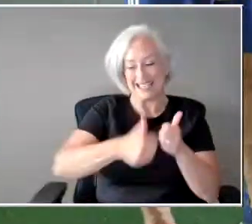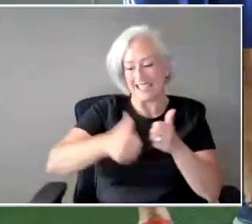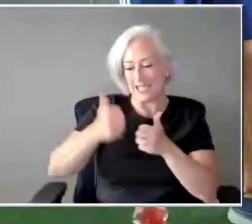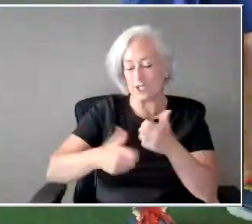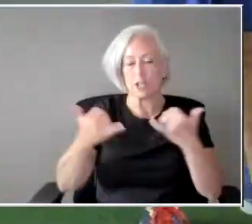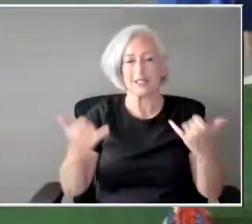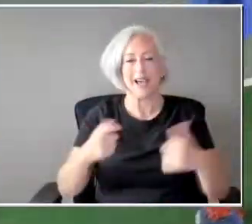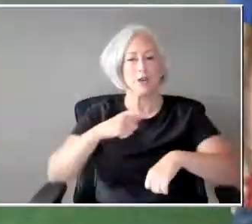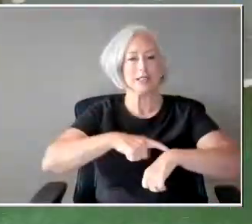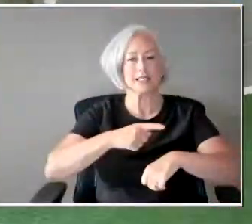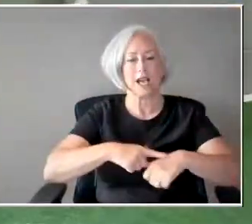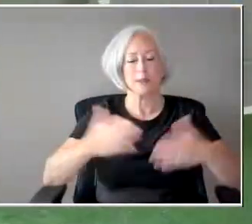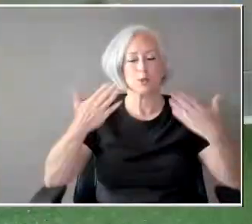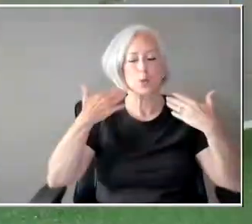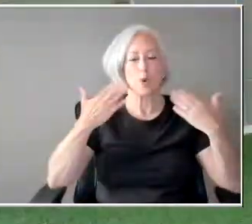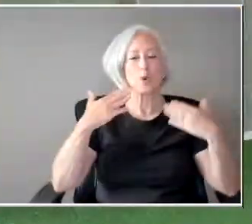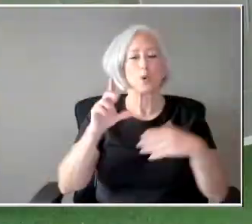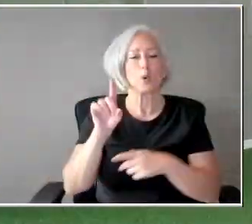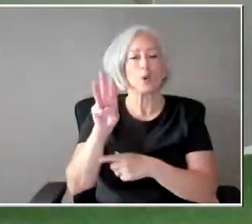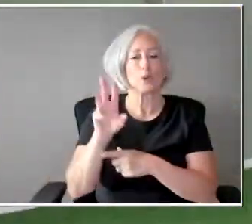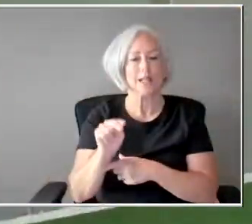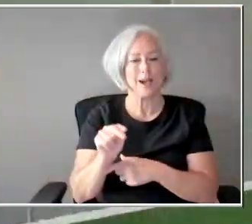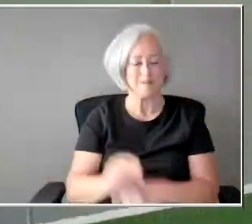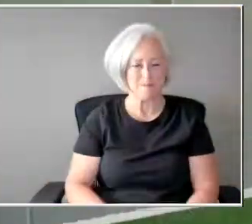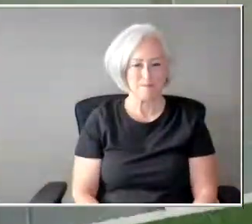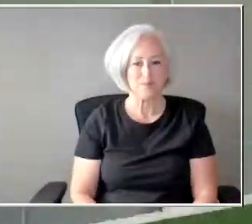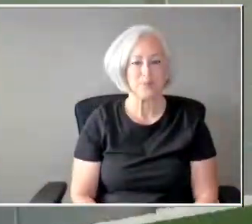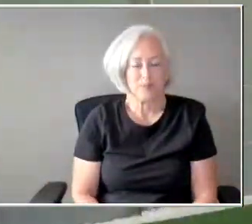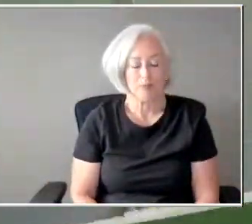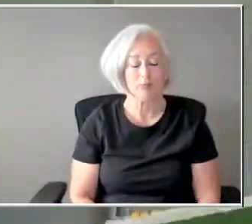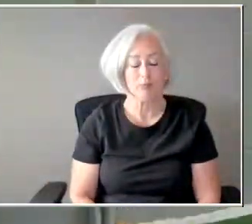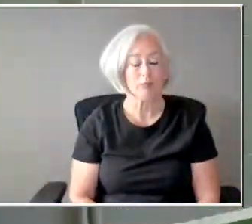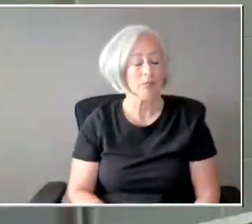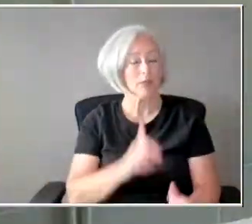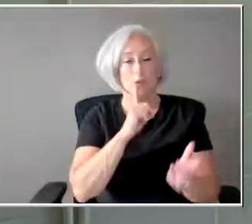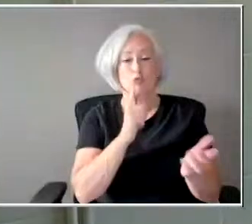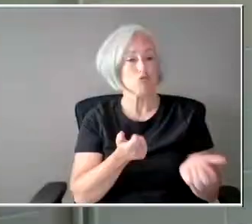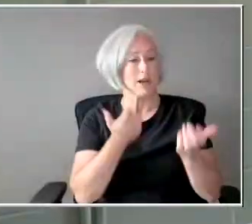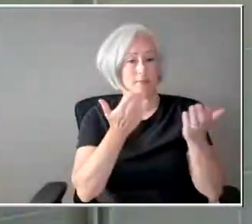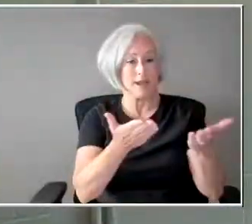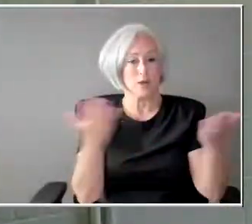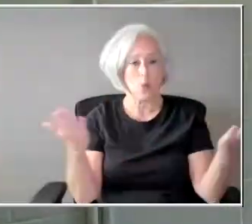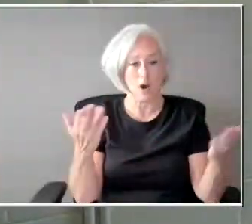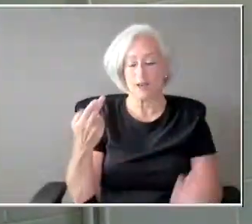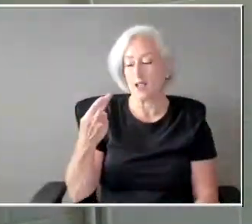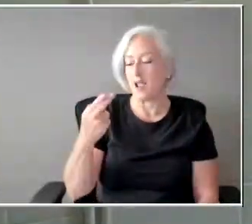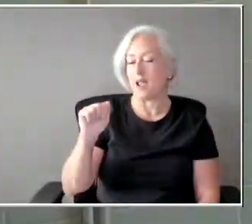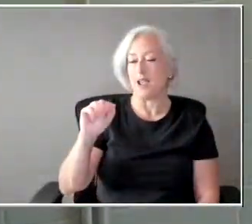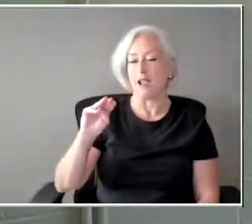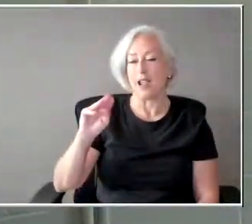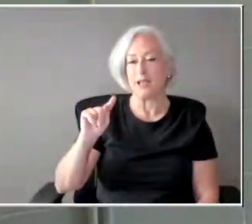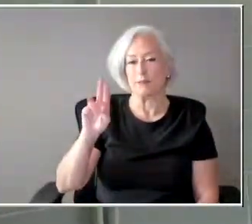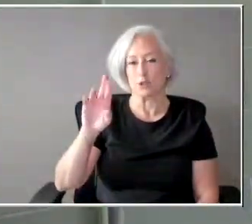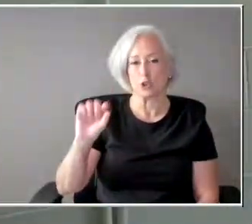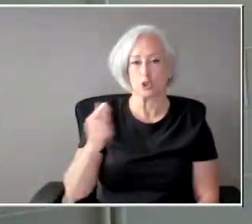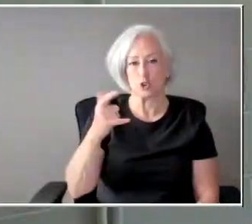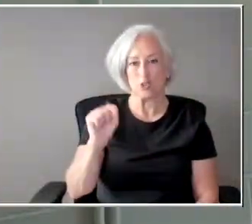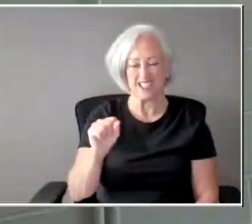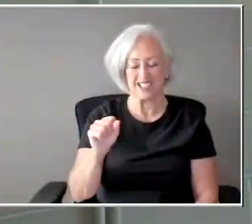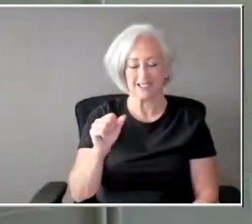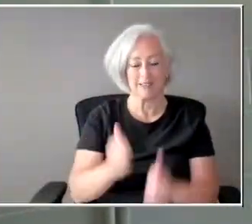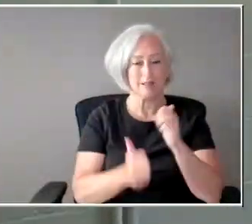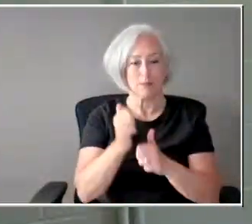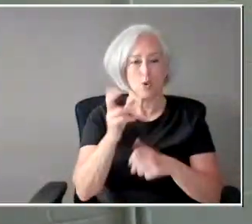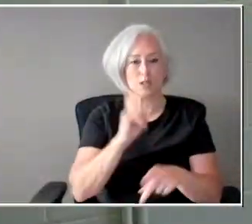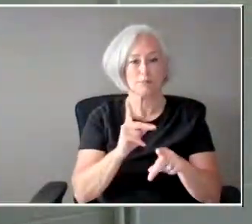do? So what I always recommend is getting your hamstrings, because hamstrings are one of the muscles most people pull the most, okay? And